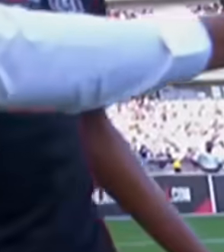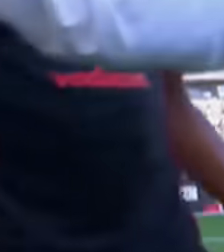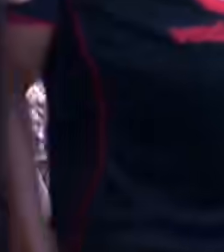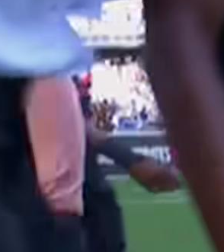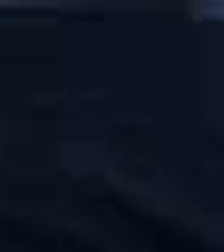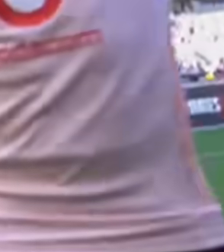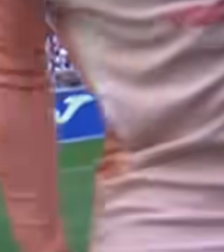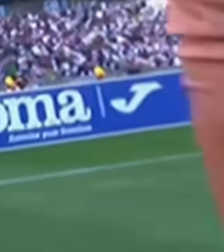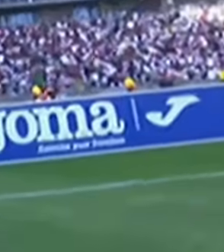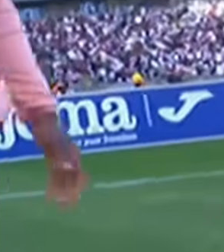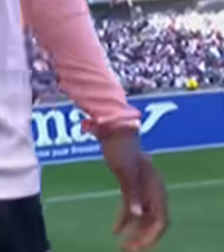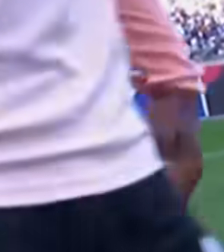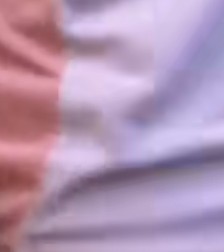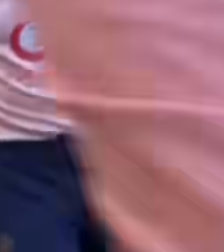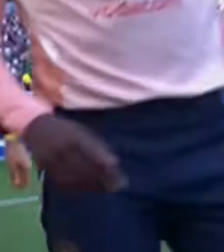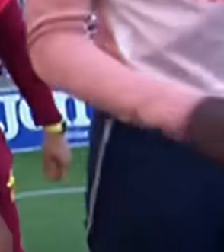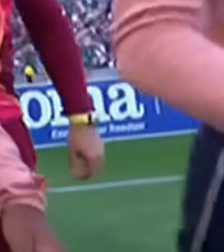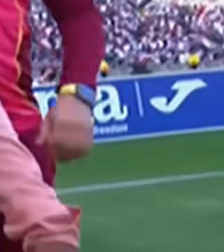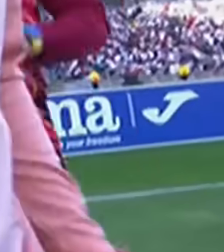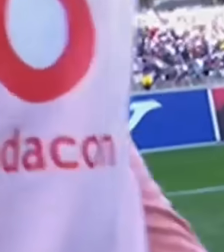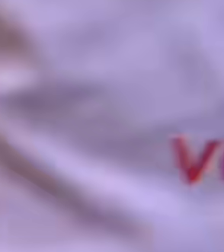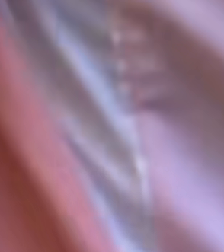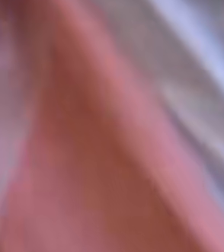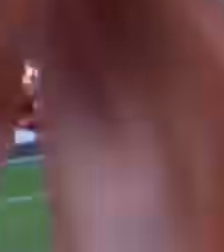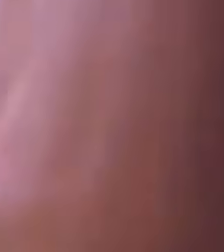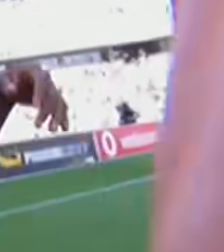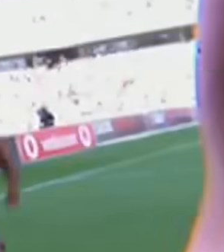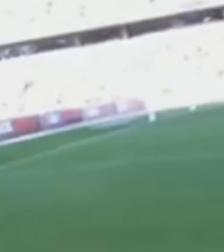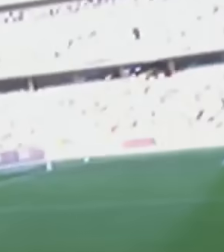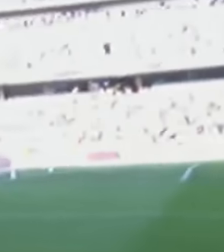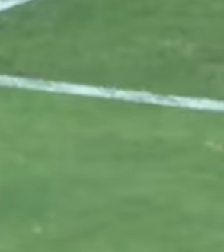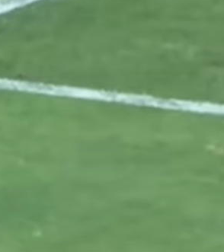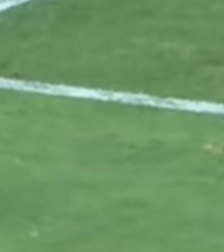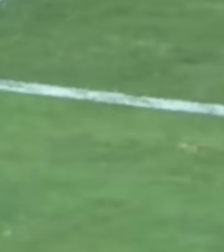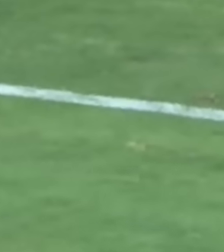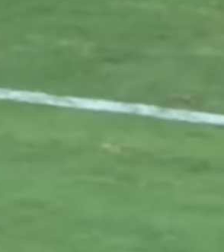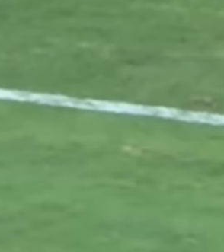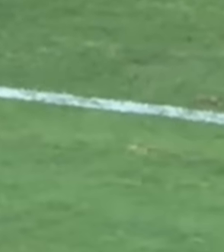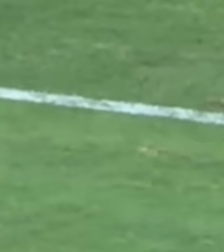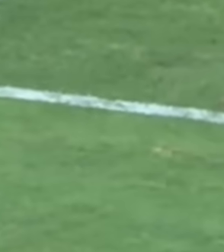Buccaneers, 48,000 rand to one lucky fan who picked that up.